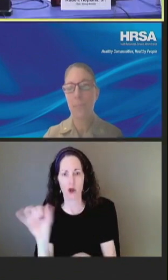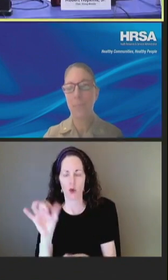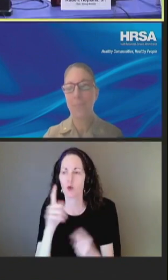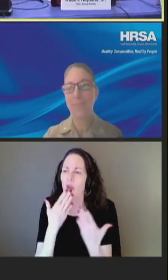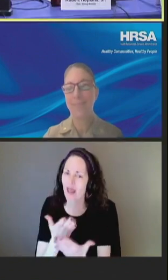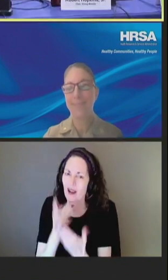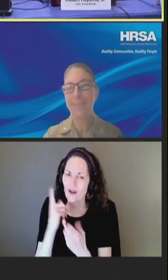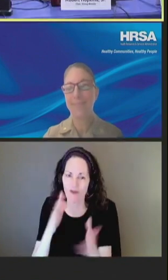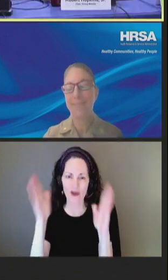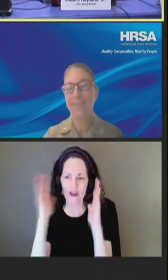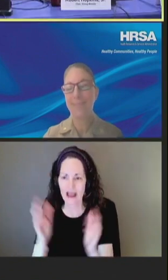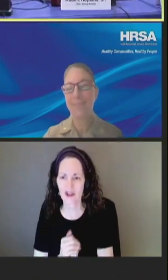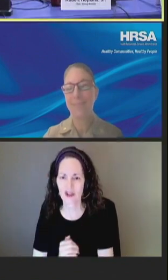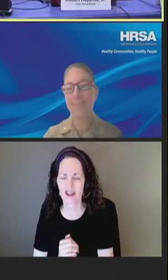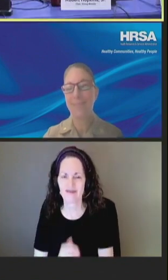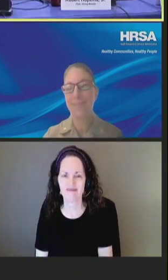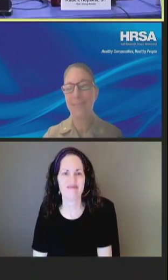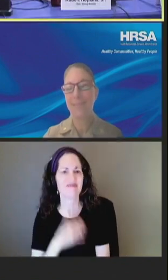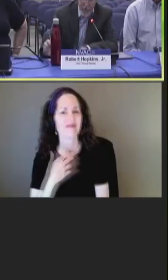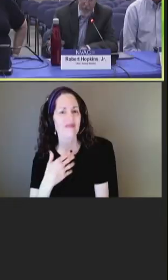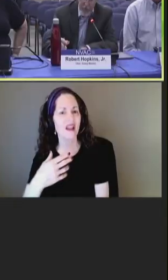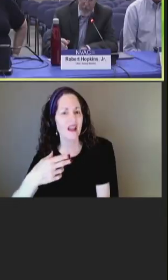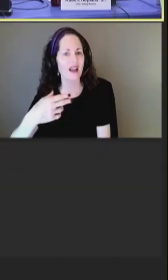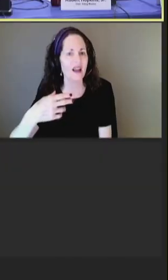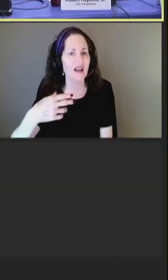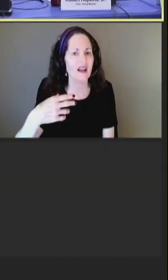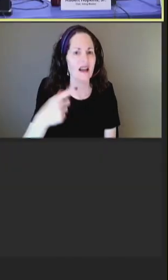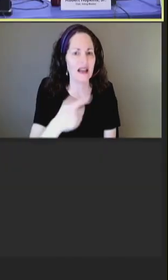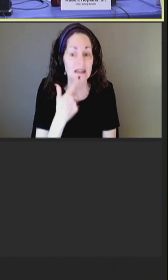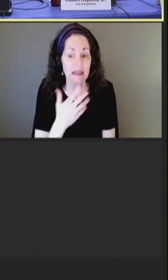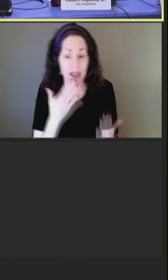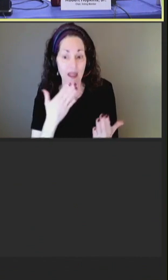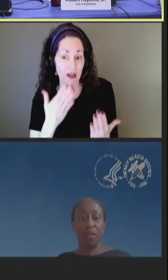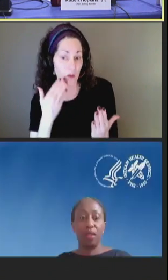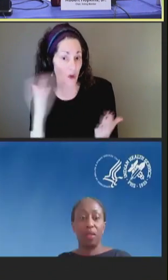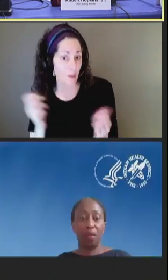very much. Next, for Indian Health Service, Uzo Chukwuma.